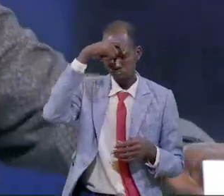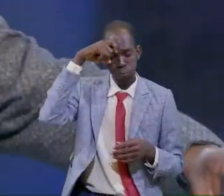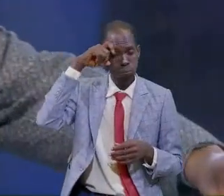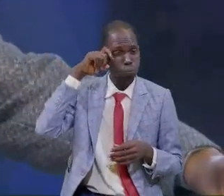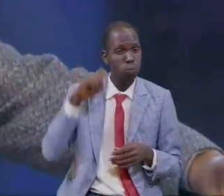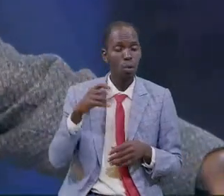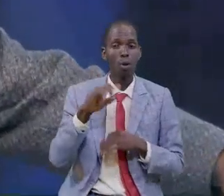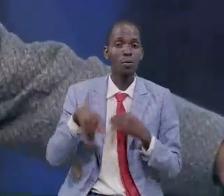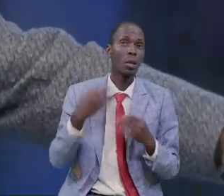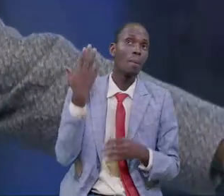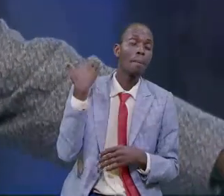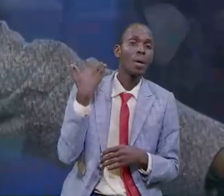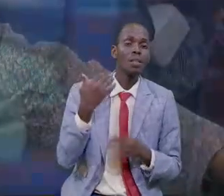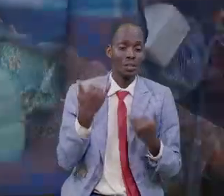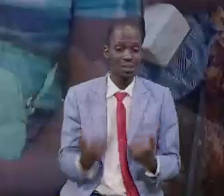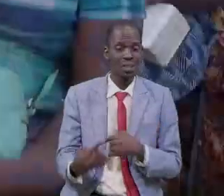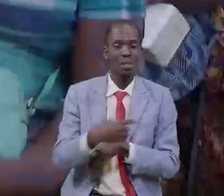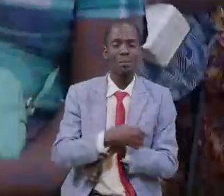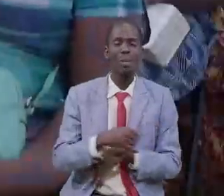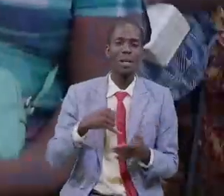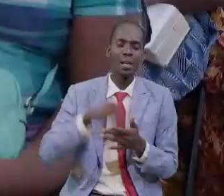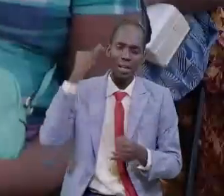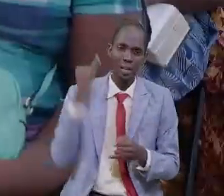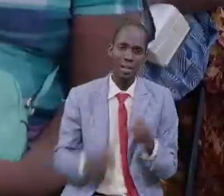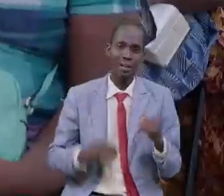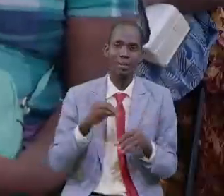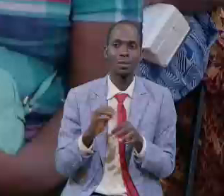it comes to an end.